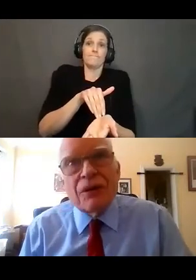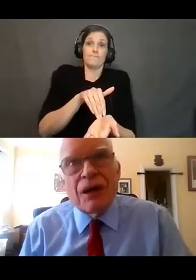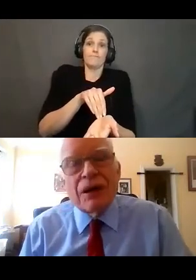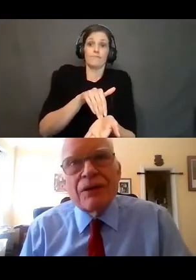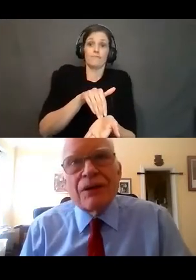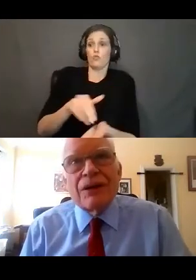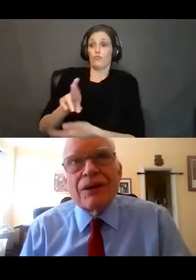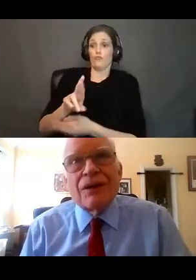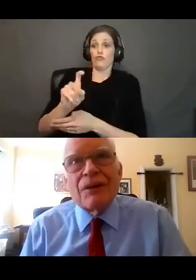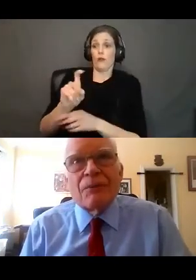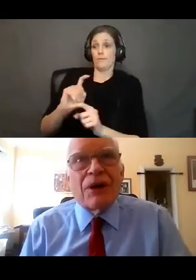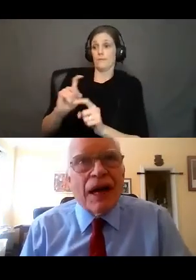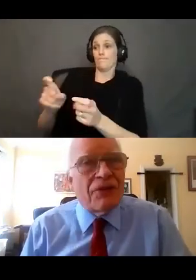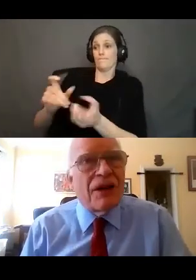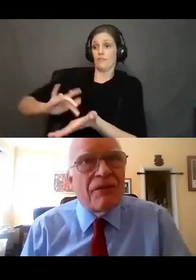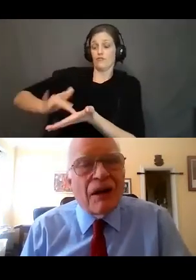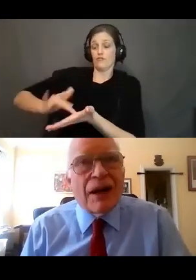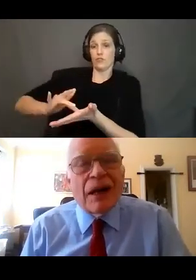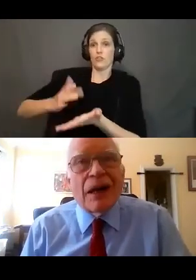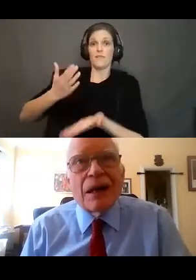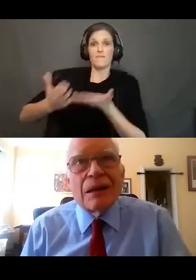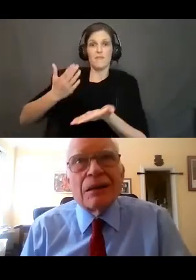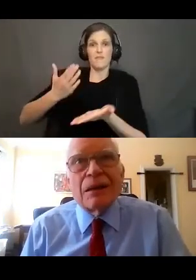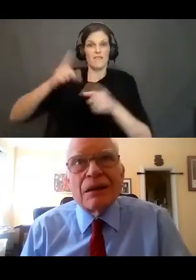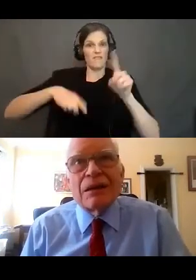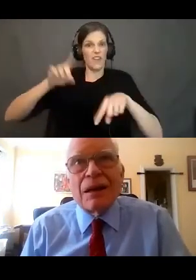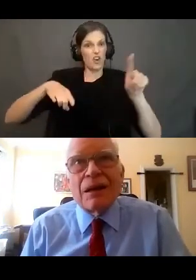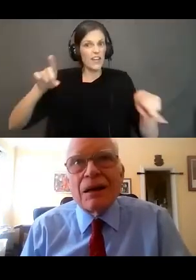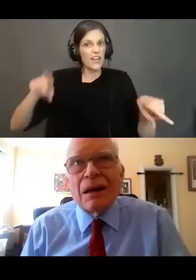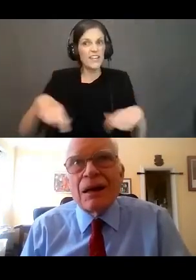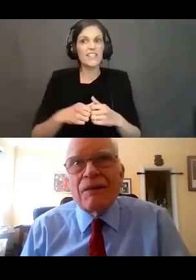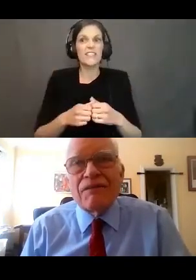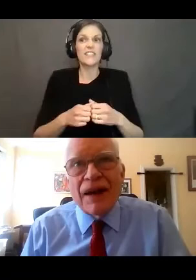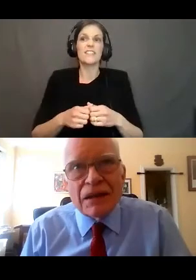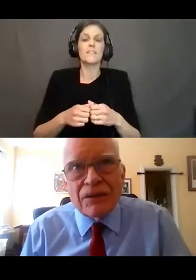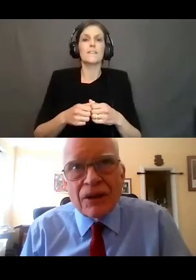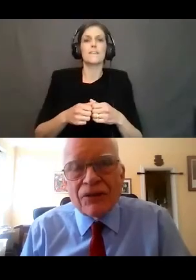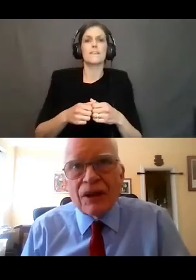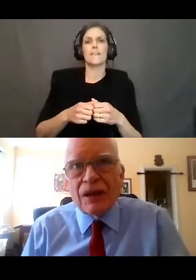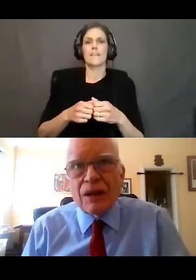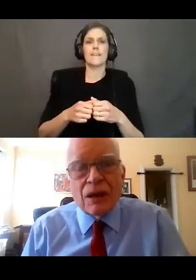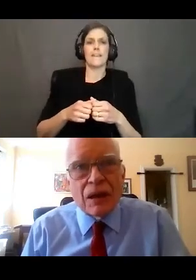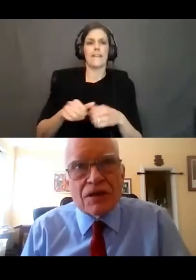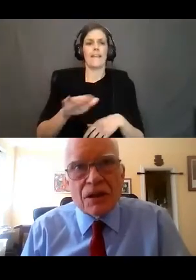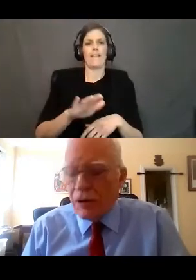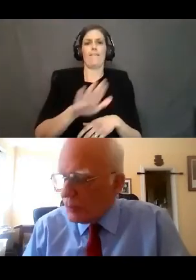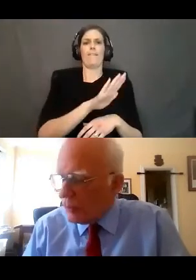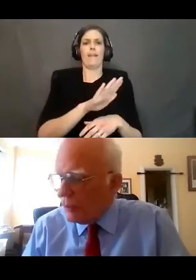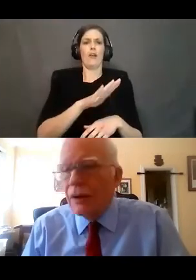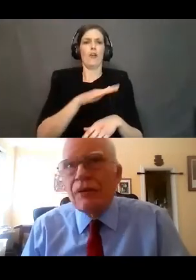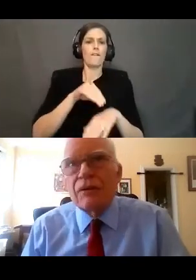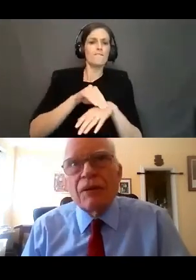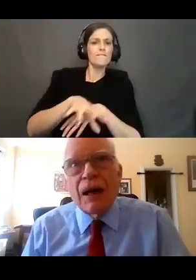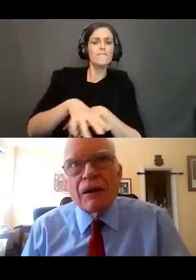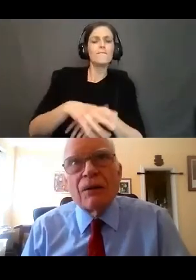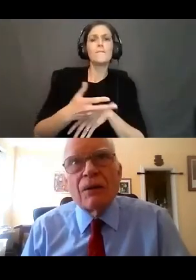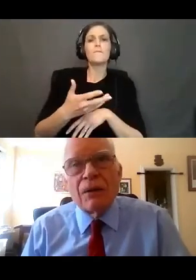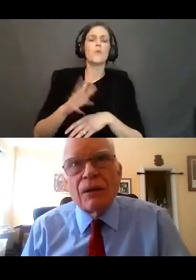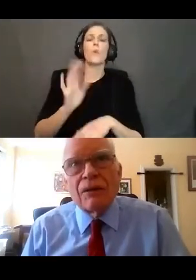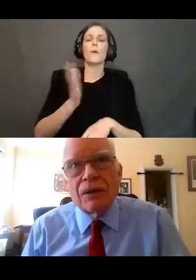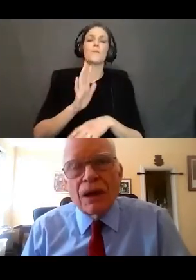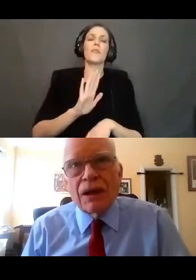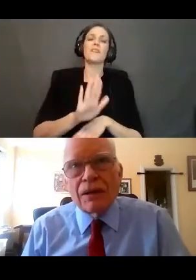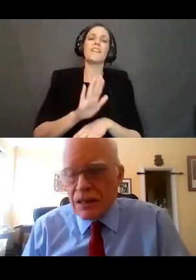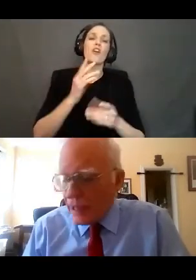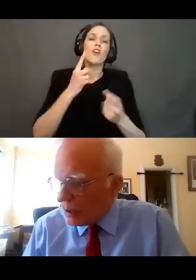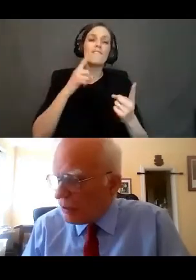prescribes the drug, perhaps they vary in their effectiveness in encouraging people to follow